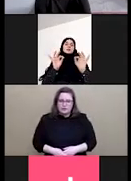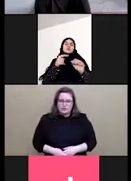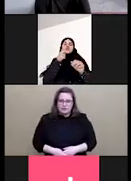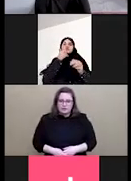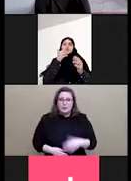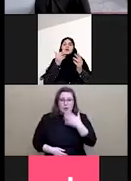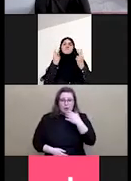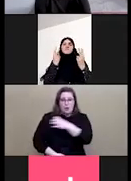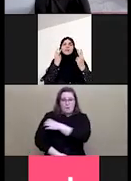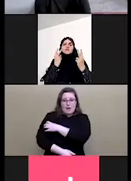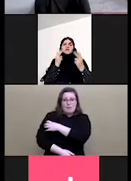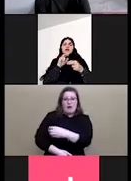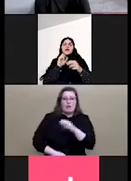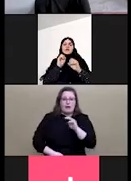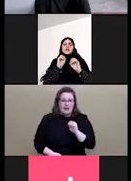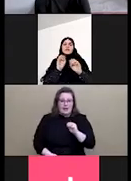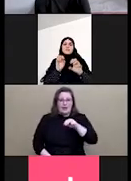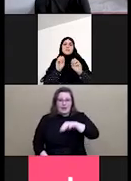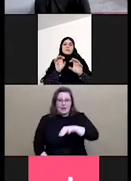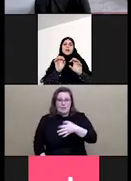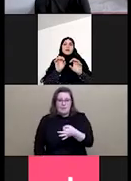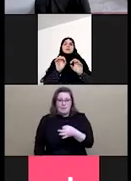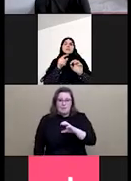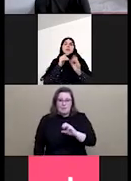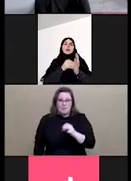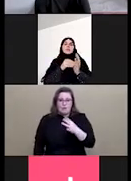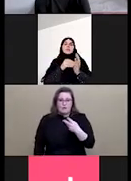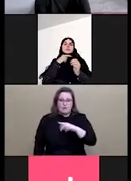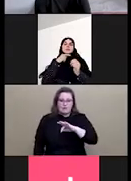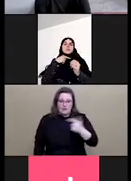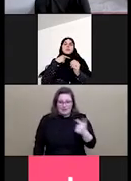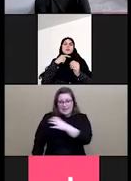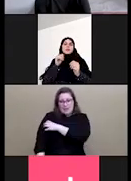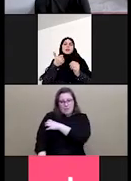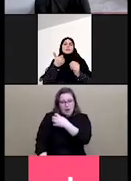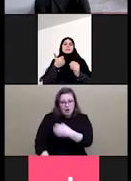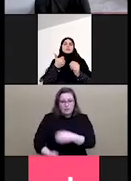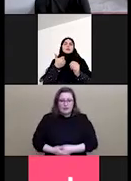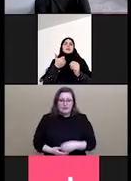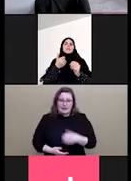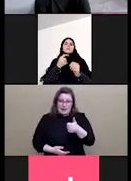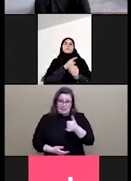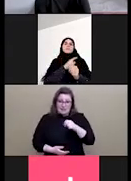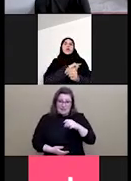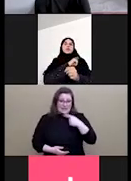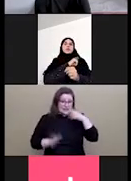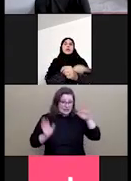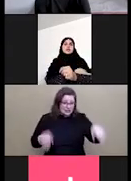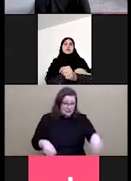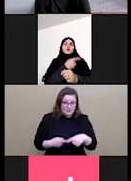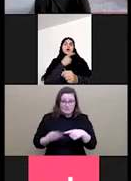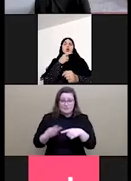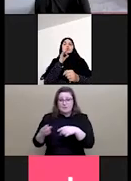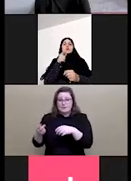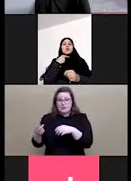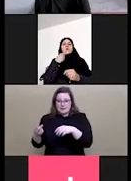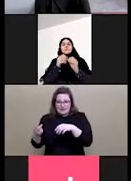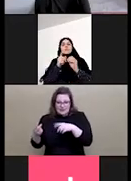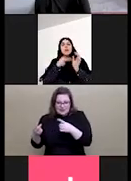empowerment. And this is what Binasa talked about, and this is what Mr. Zuko talked about. We cannot expect